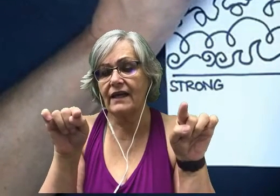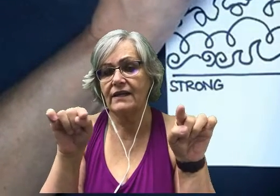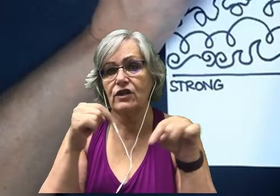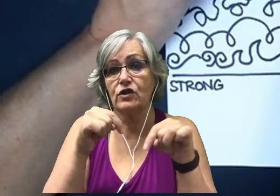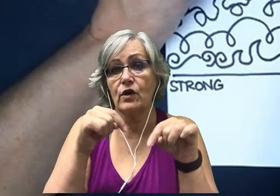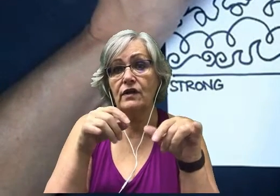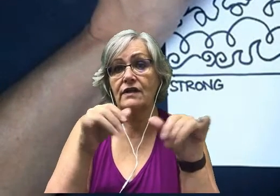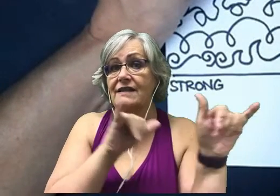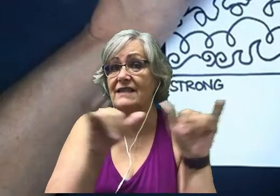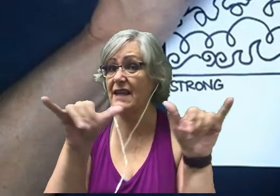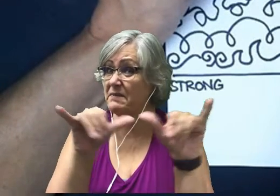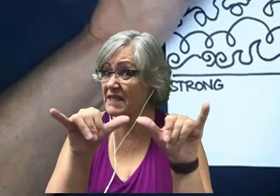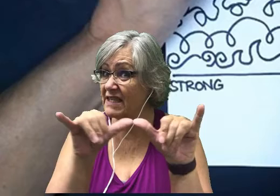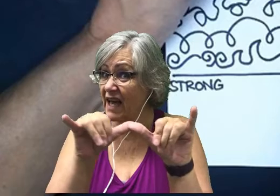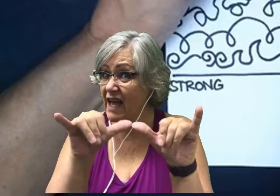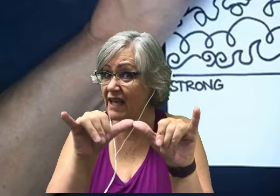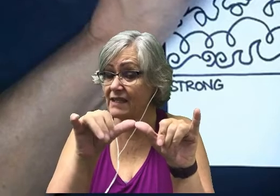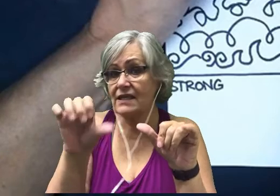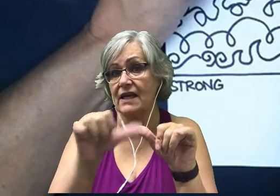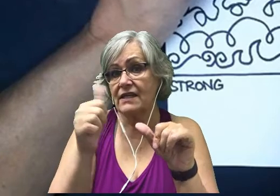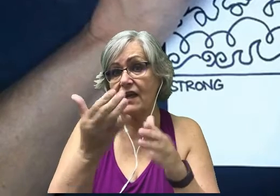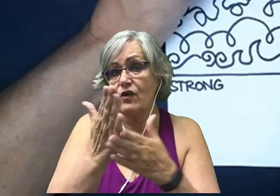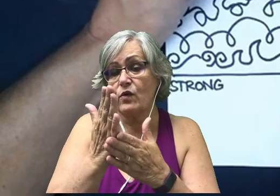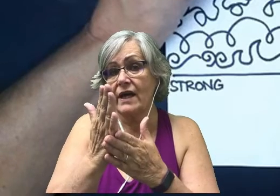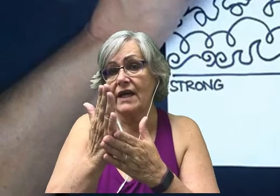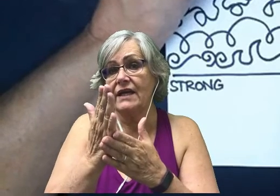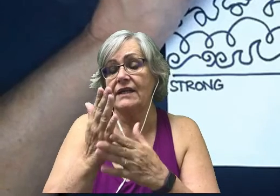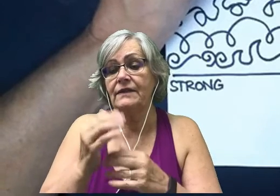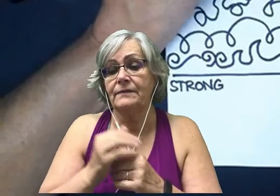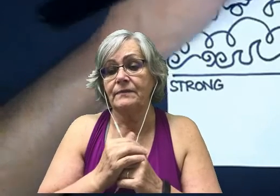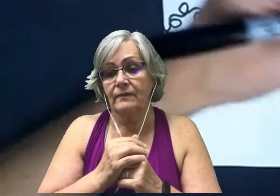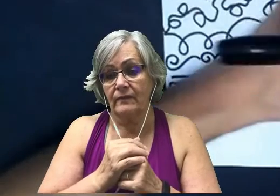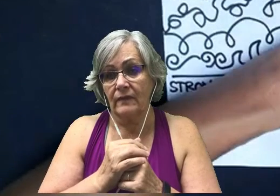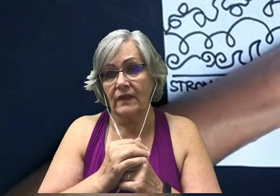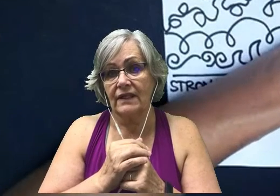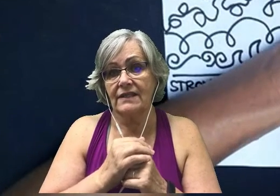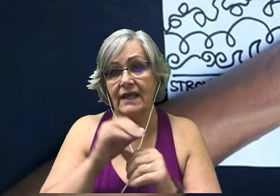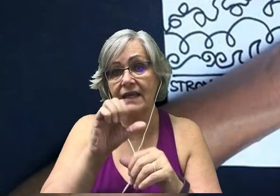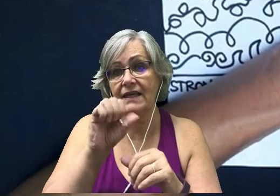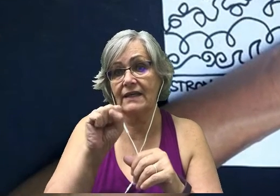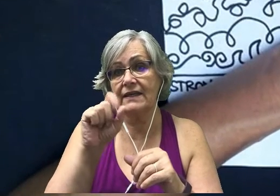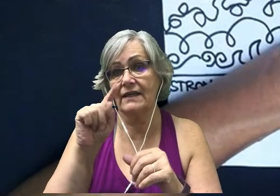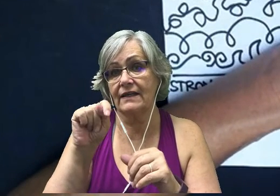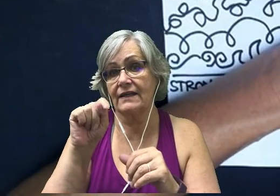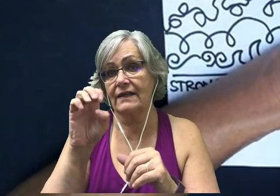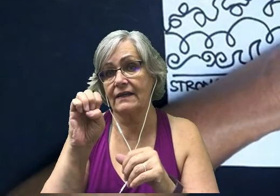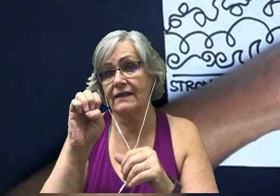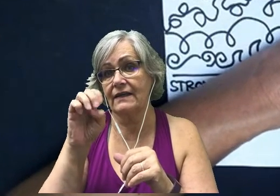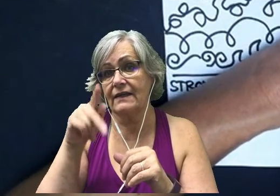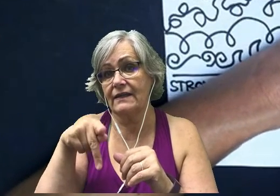particular about this, trying to keep my boxes the same size. Another one which takes it kind of a step further is the step